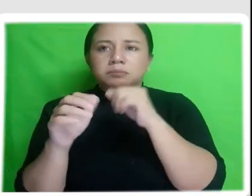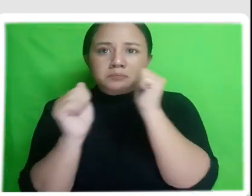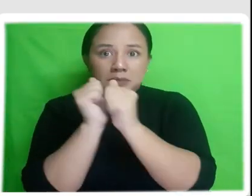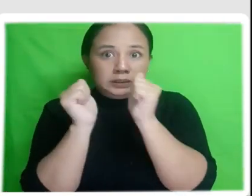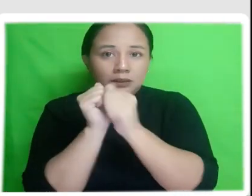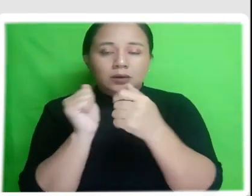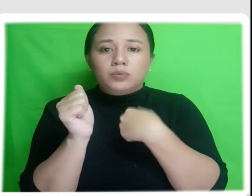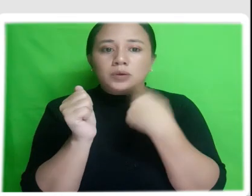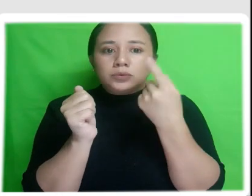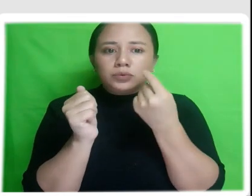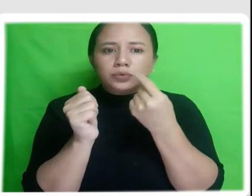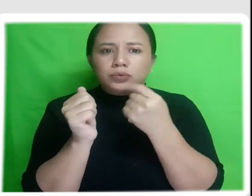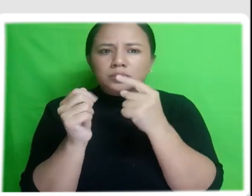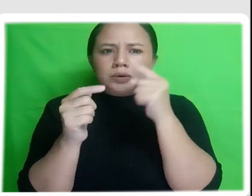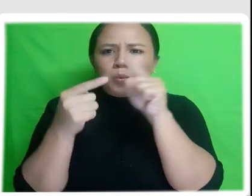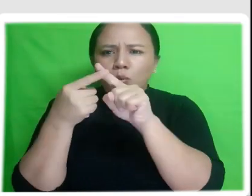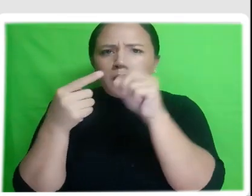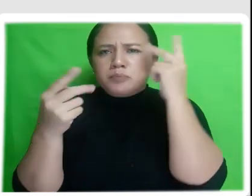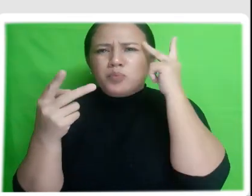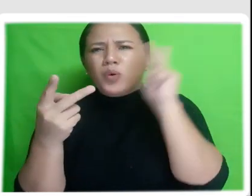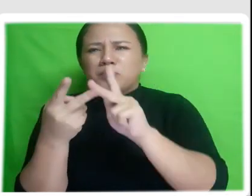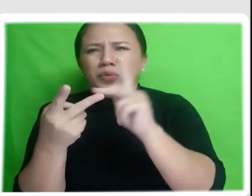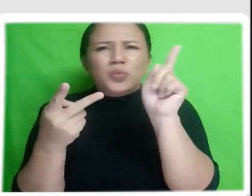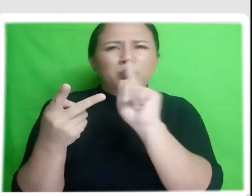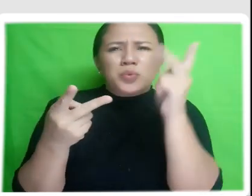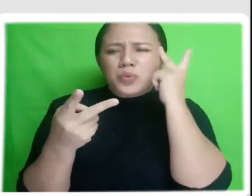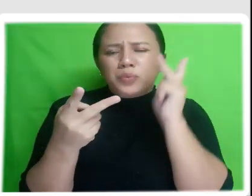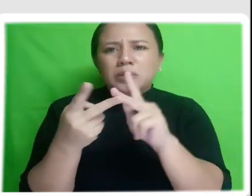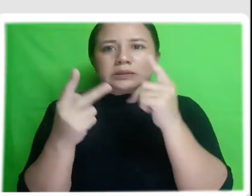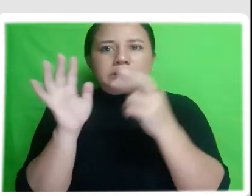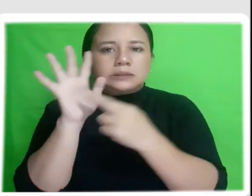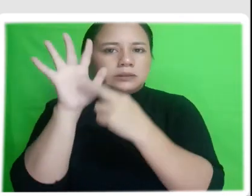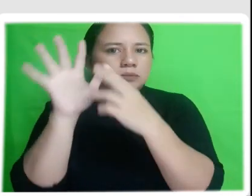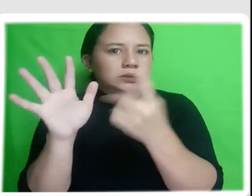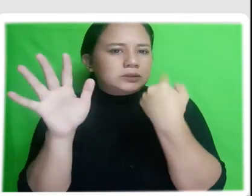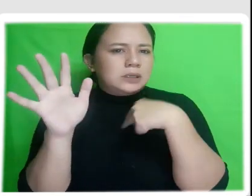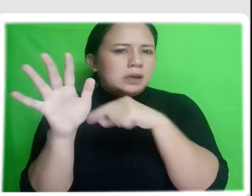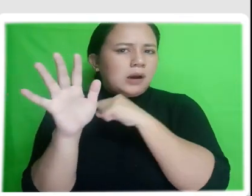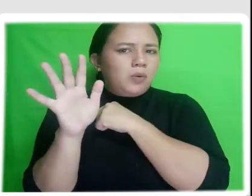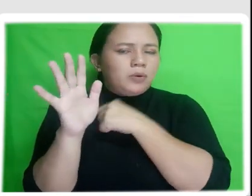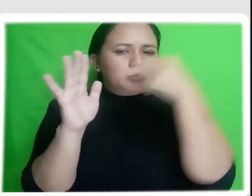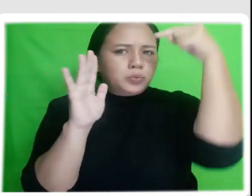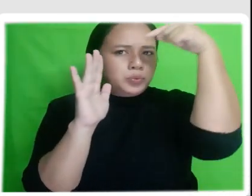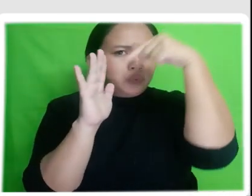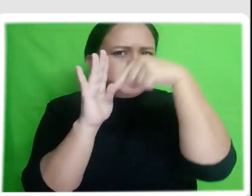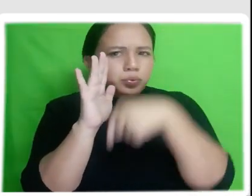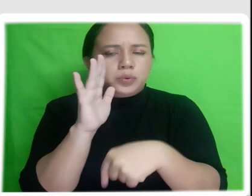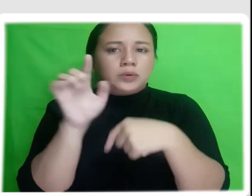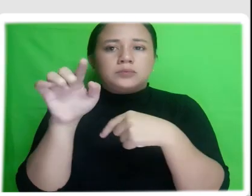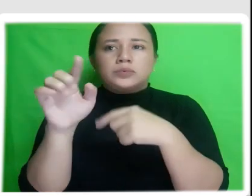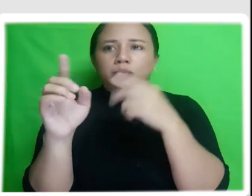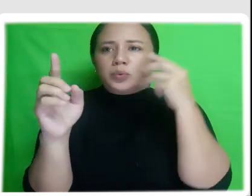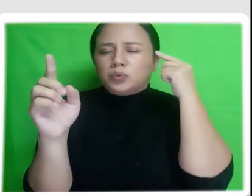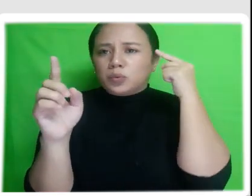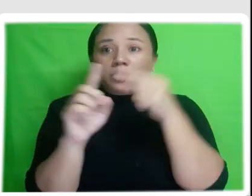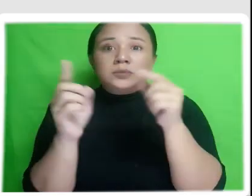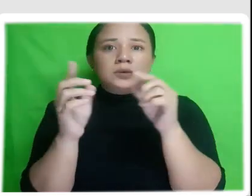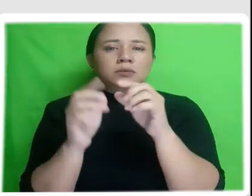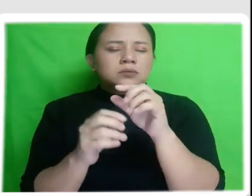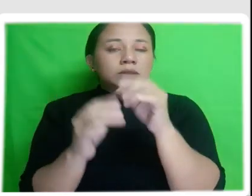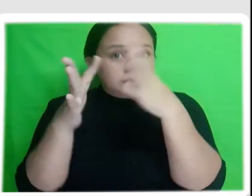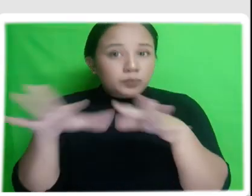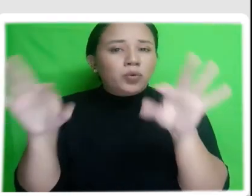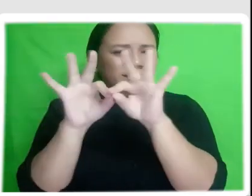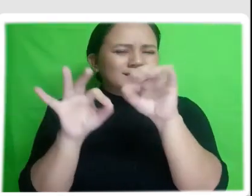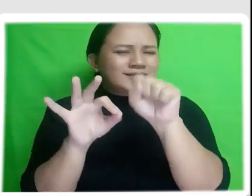the one purpose that represents our deepest and noblest motive. That's important, but that is